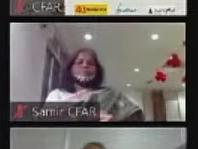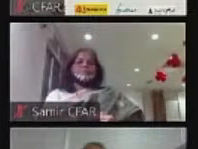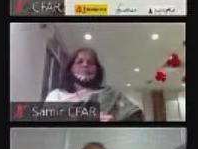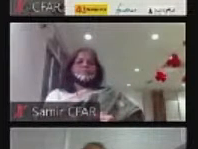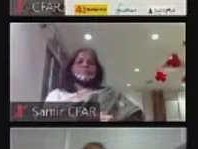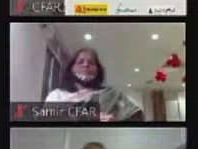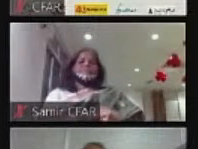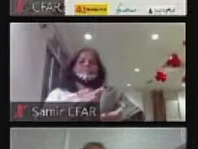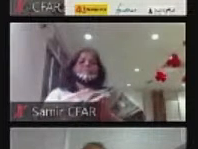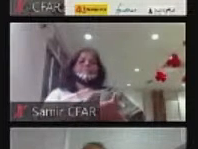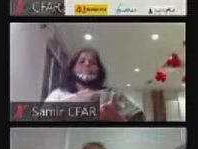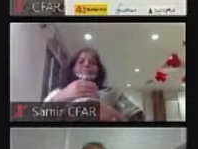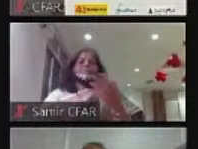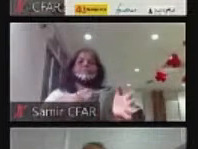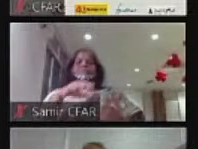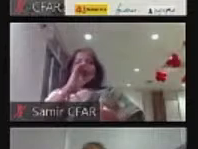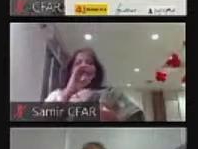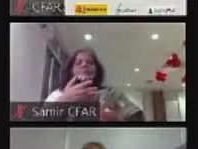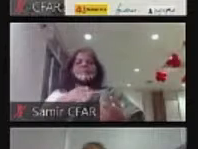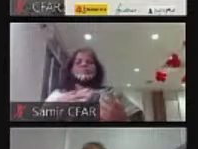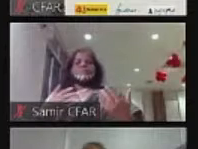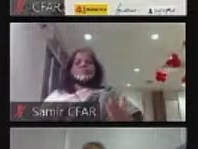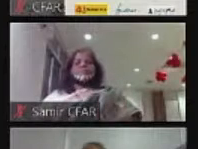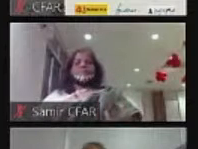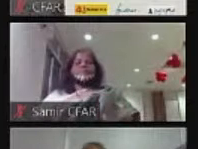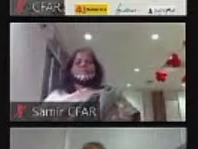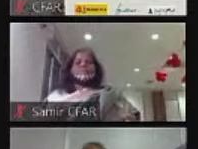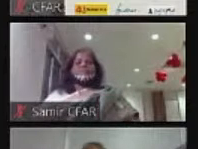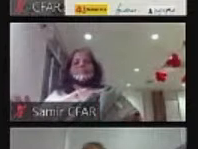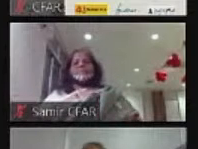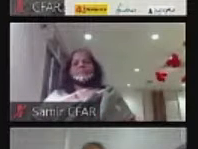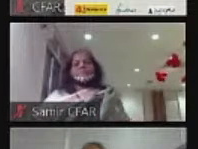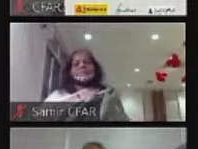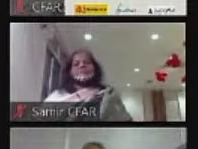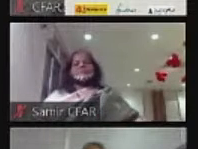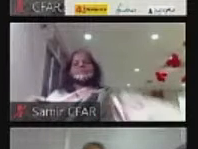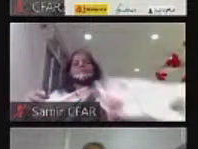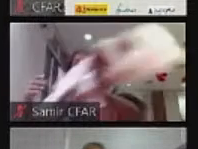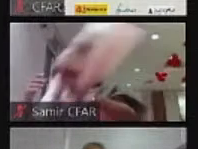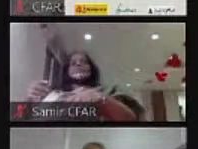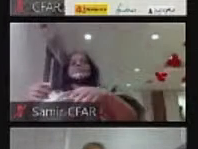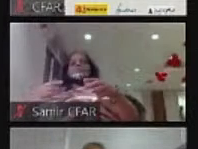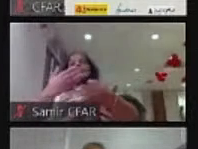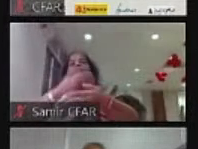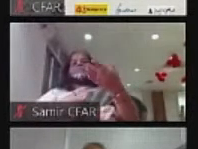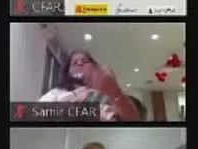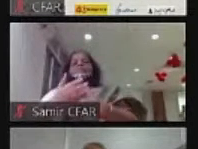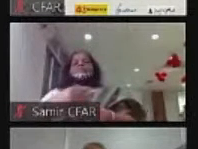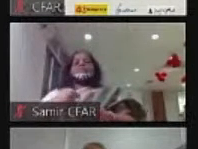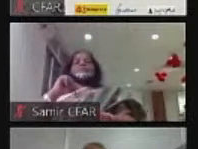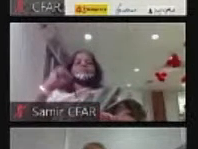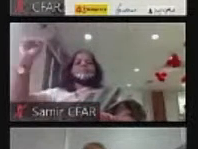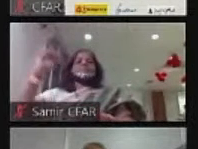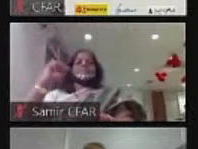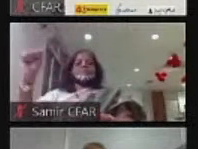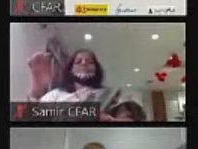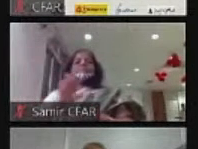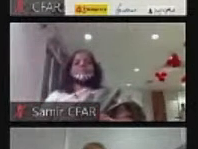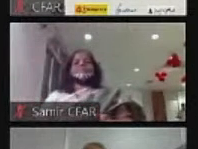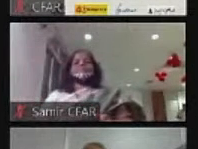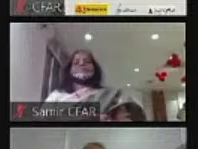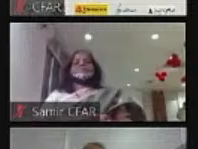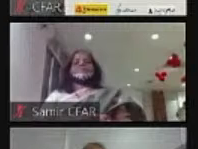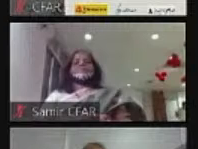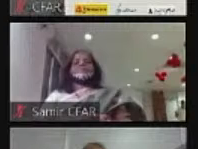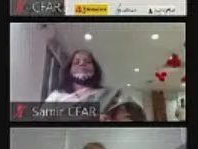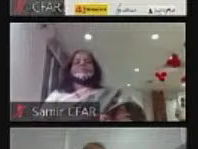that sanitation, water, and hygiene for people with disabilities is a right, and it's not a demand, it